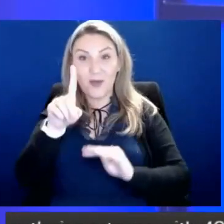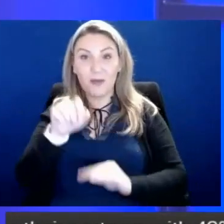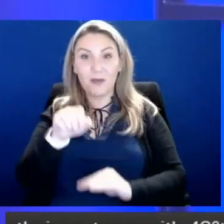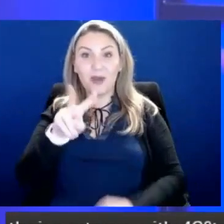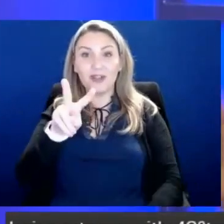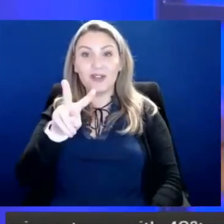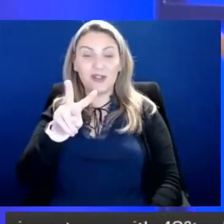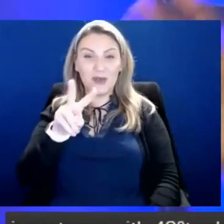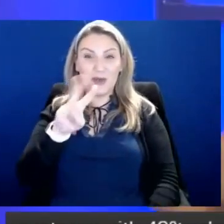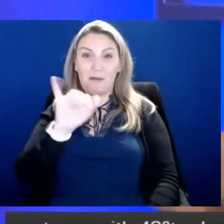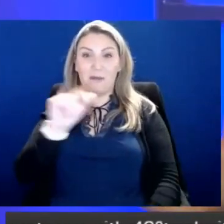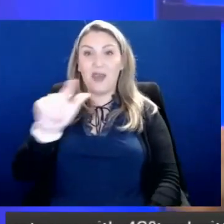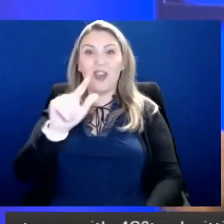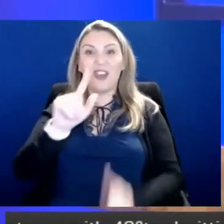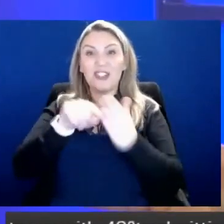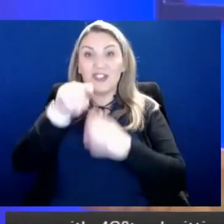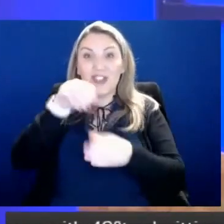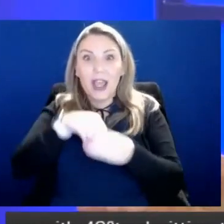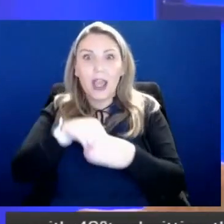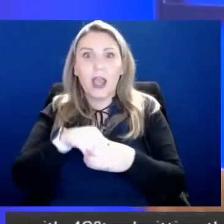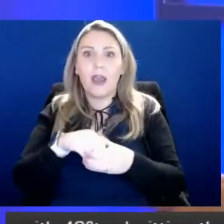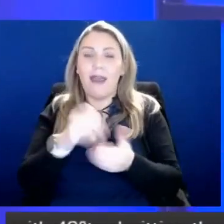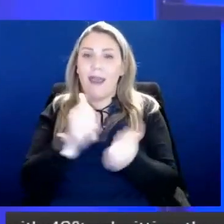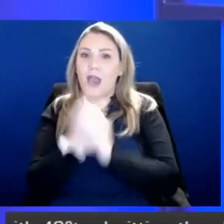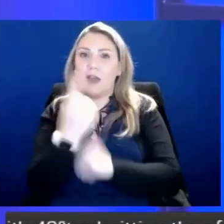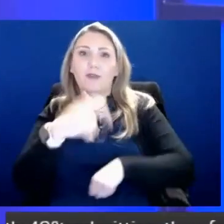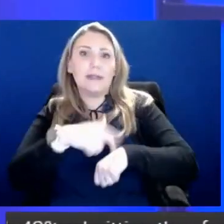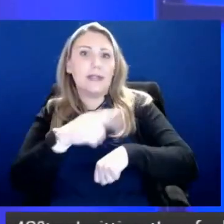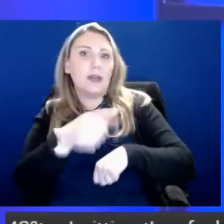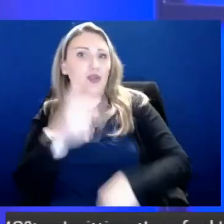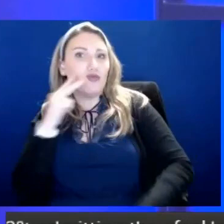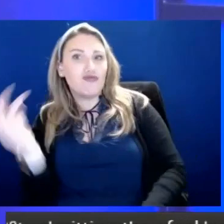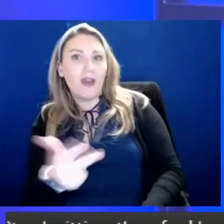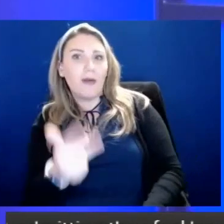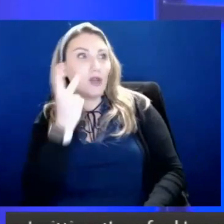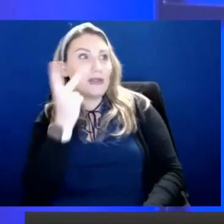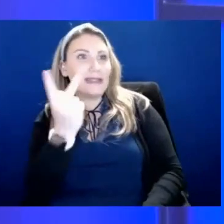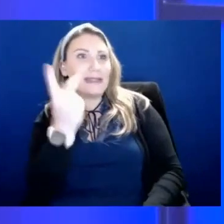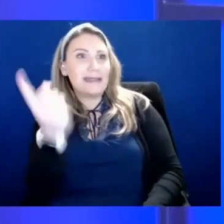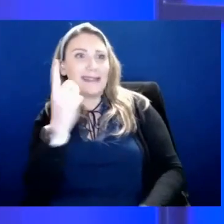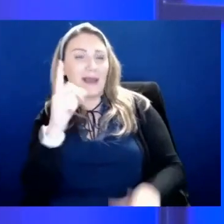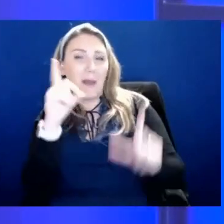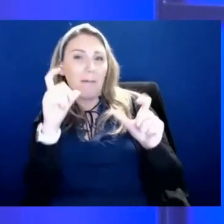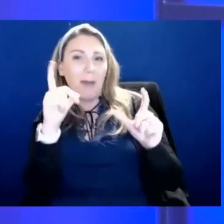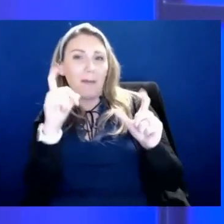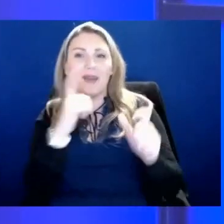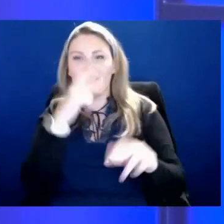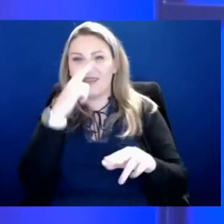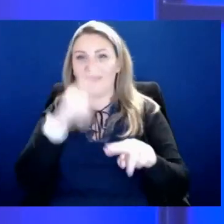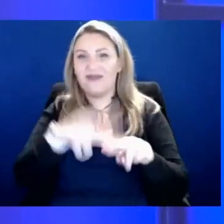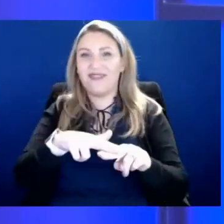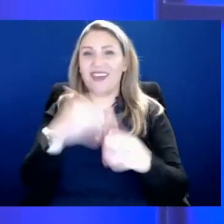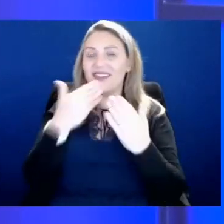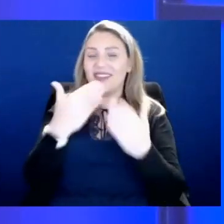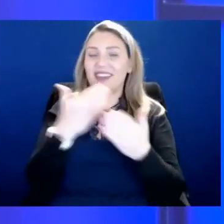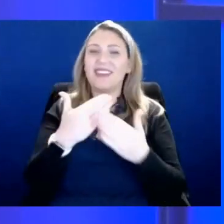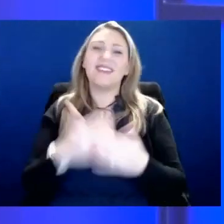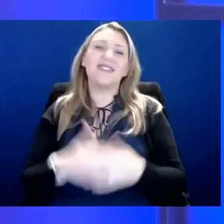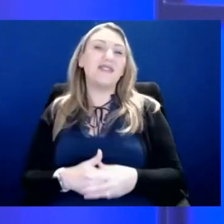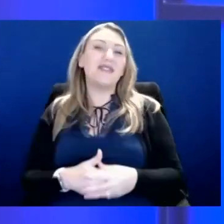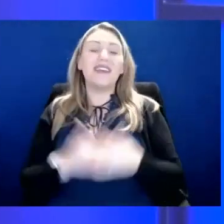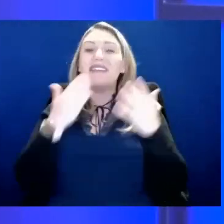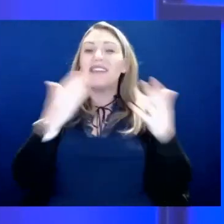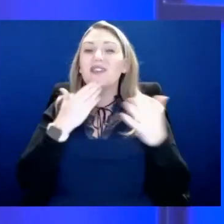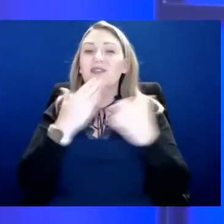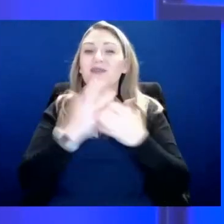all the hearts. I'm telling you, every time you drive by, you see somebody out there taking pictures. So that was super fun. Thanks, Anthony, for doing that. And thank you so much for being with